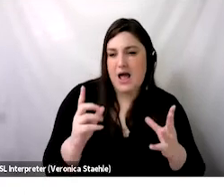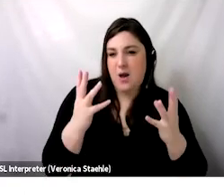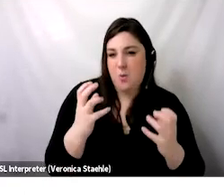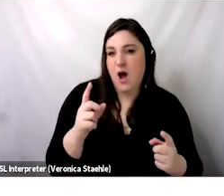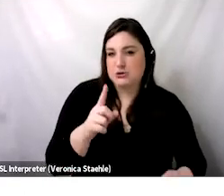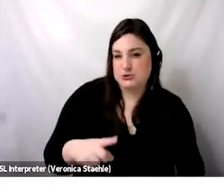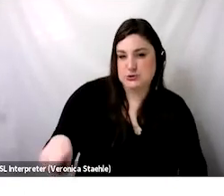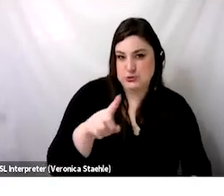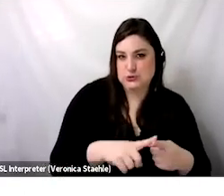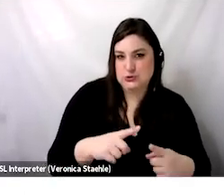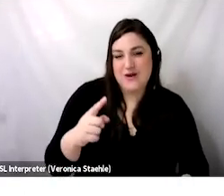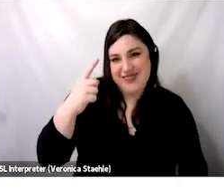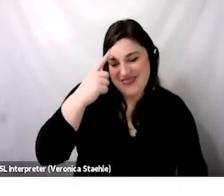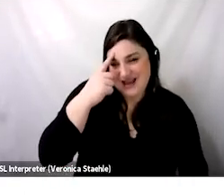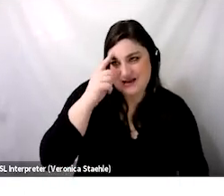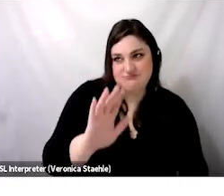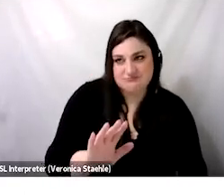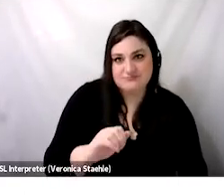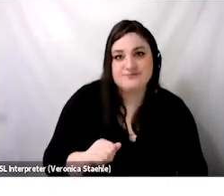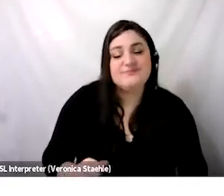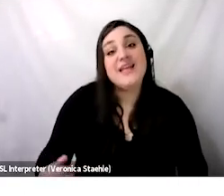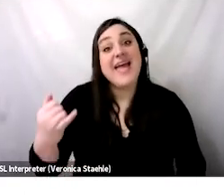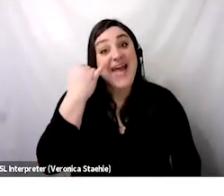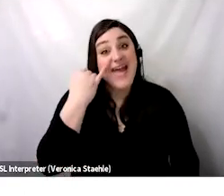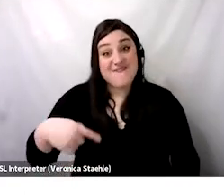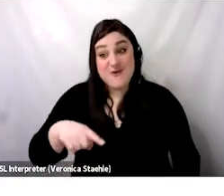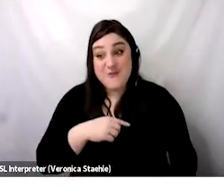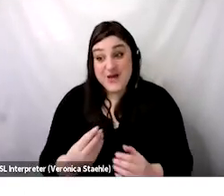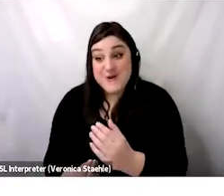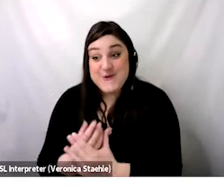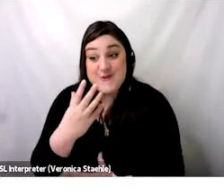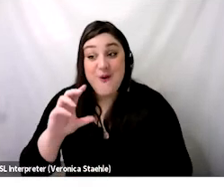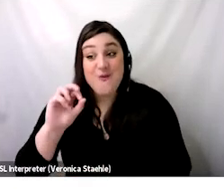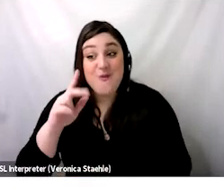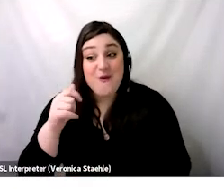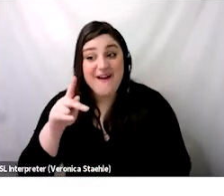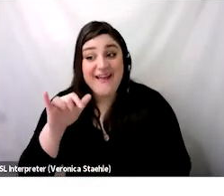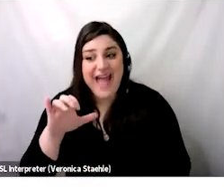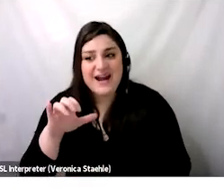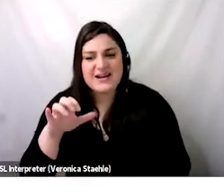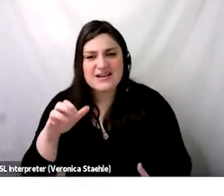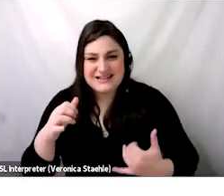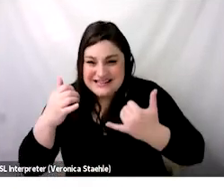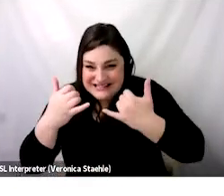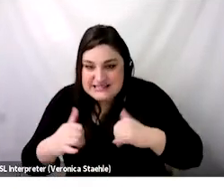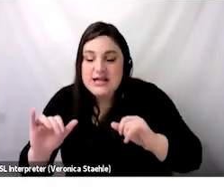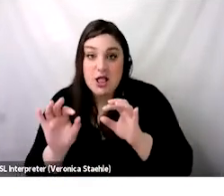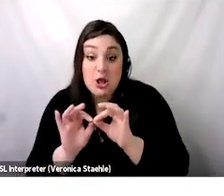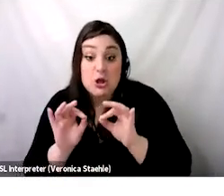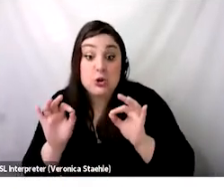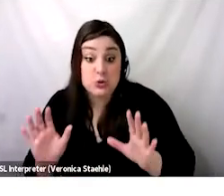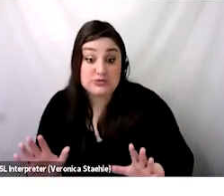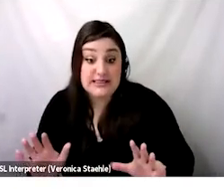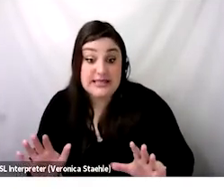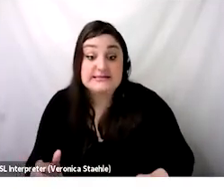means nothing if we are still overusing our natural resources, such as water.